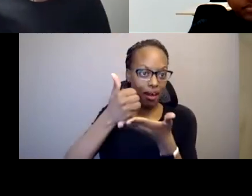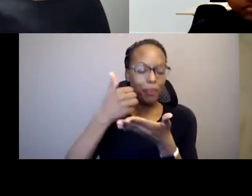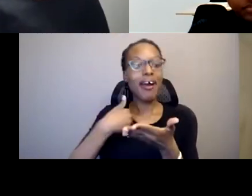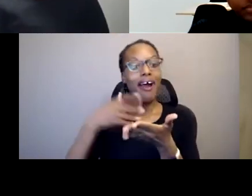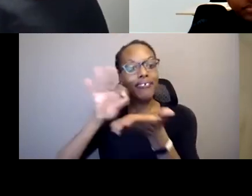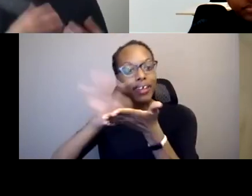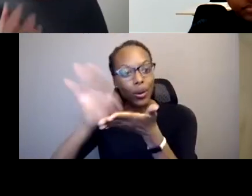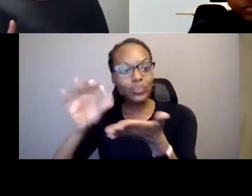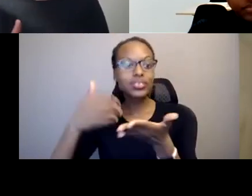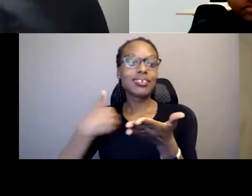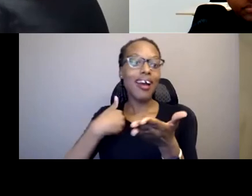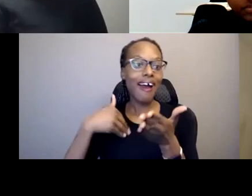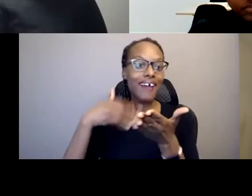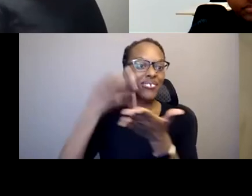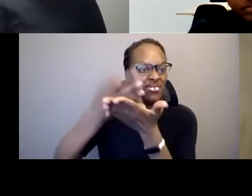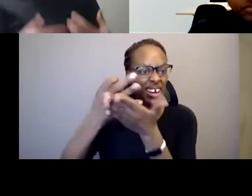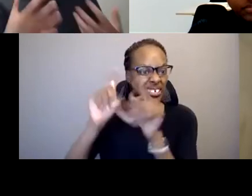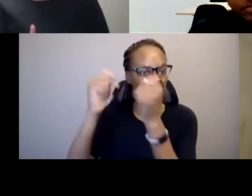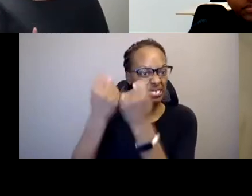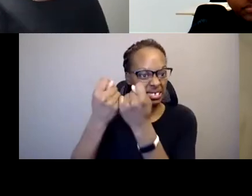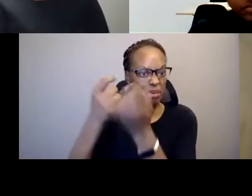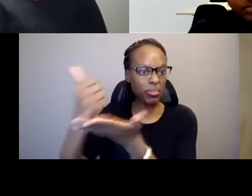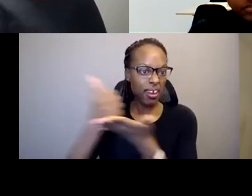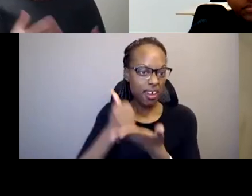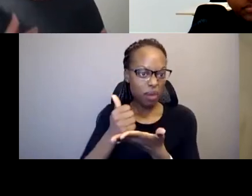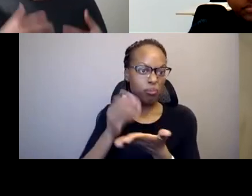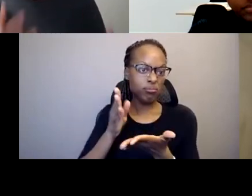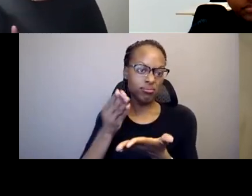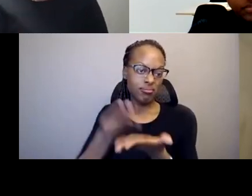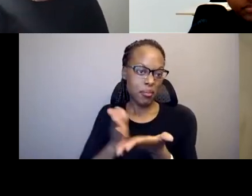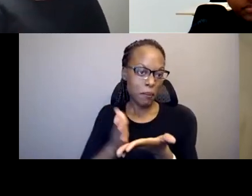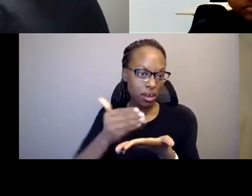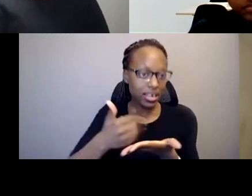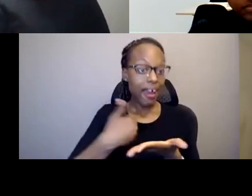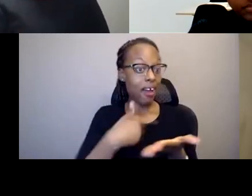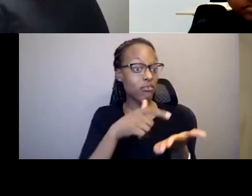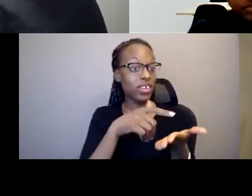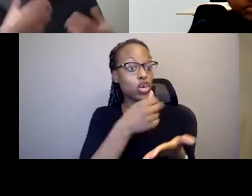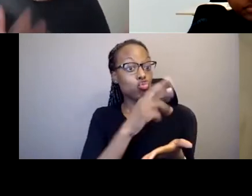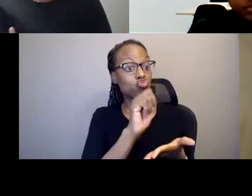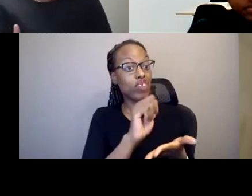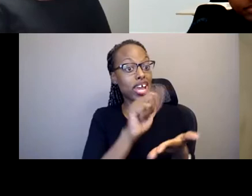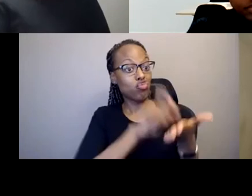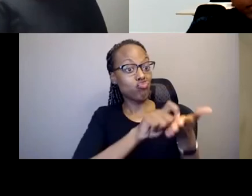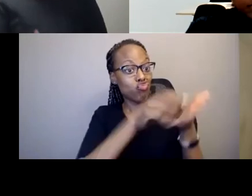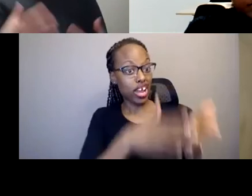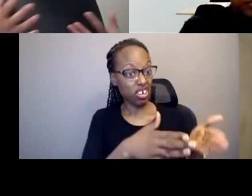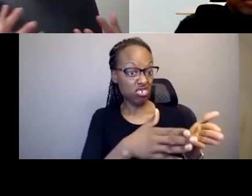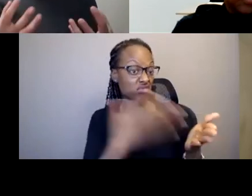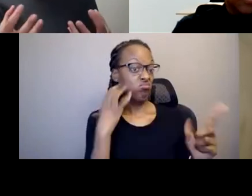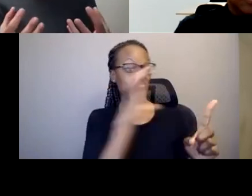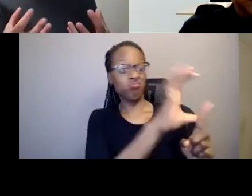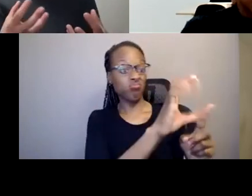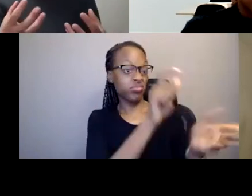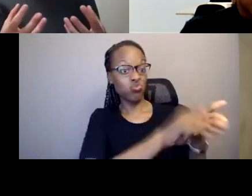budget and a solid budget. I have a grant writer, who can sit and write. I'm used to writing grants, and so